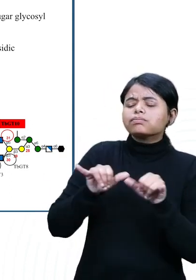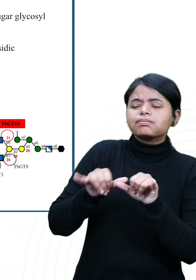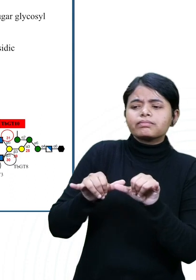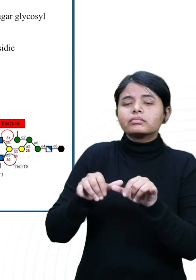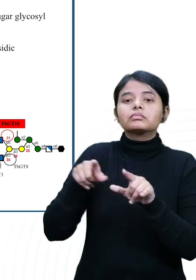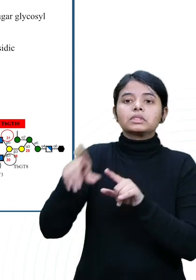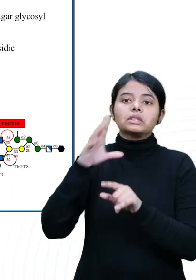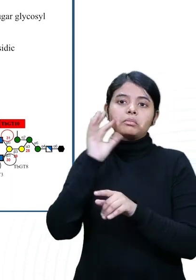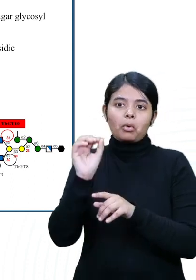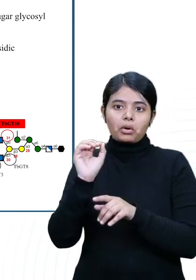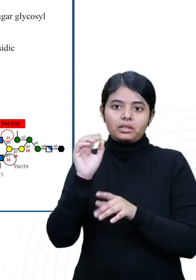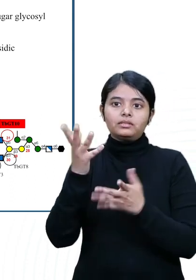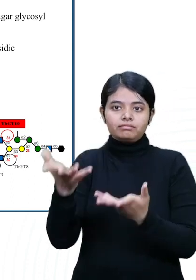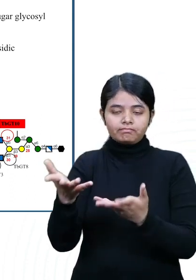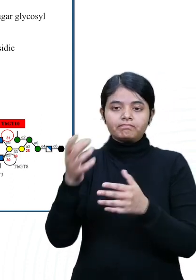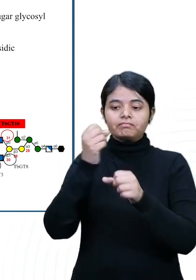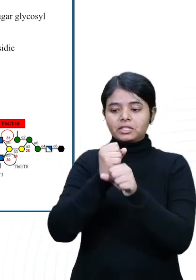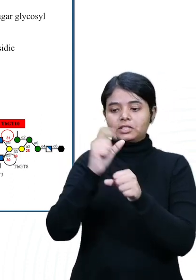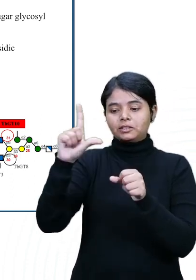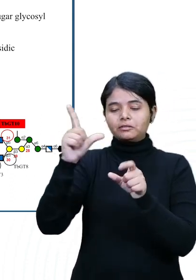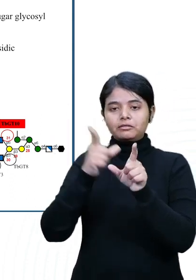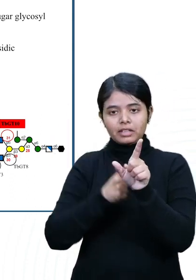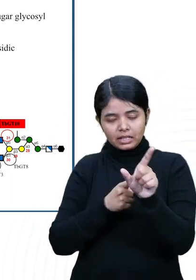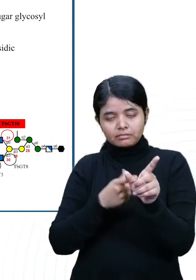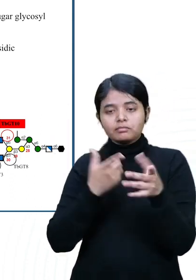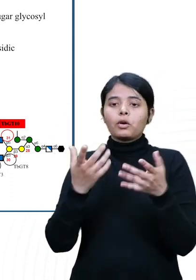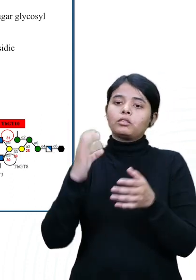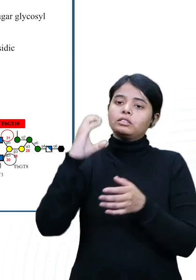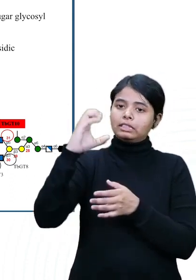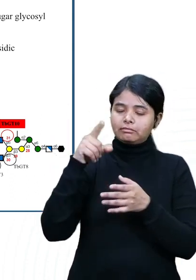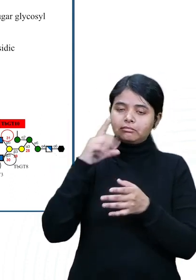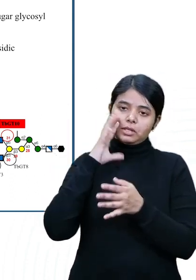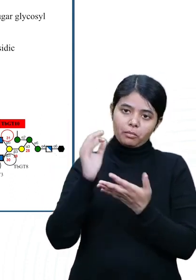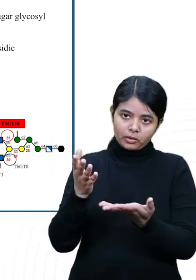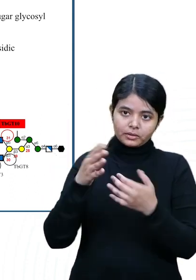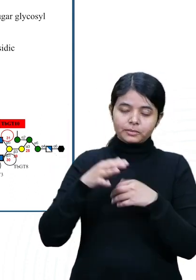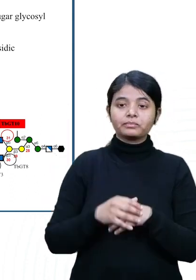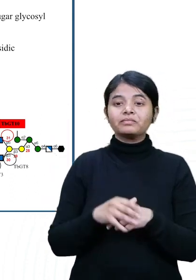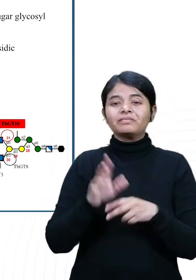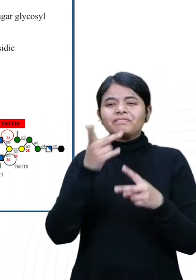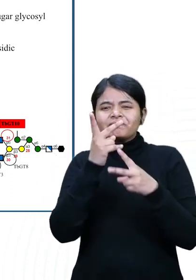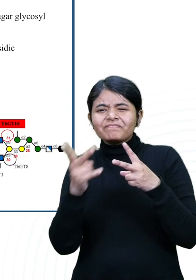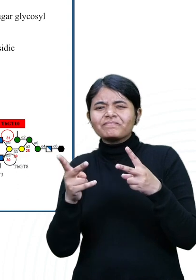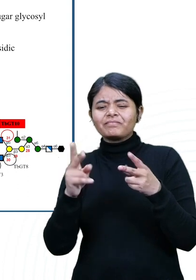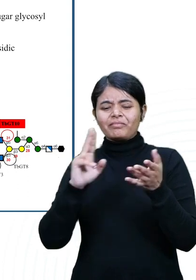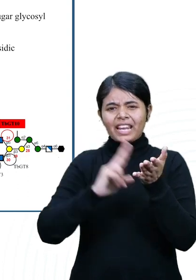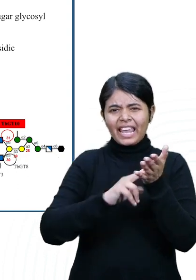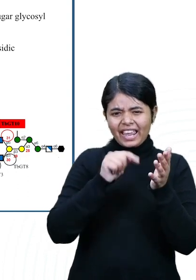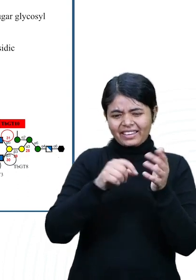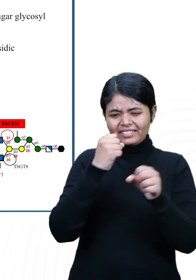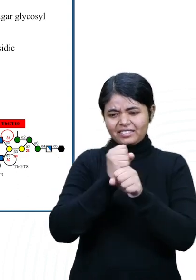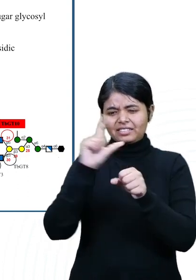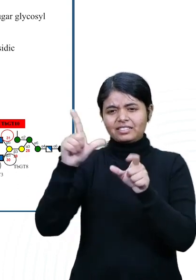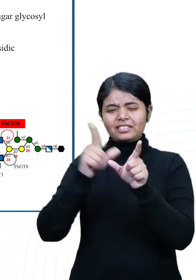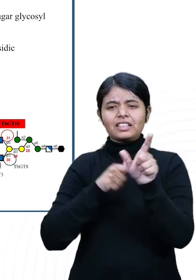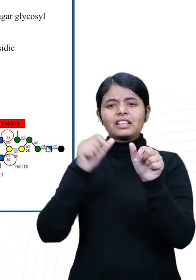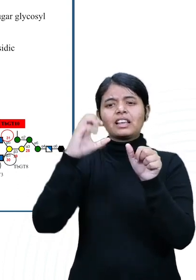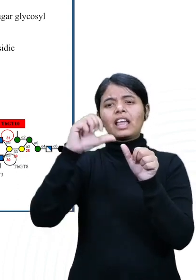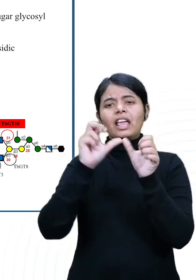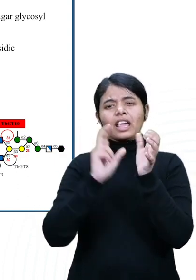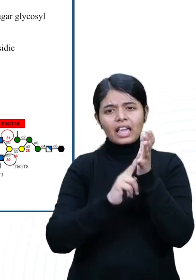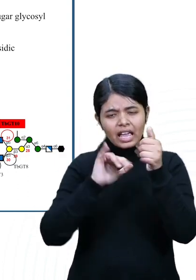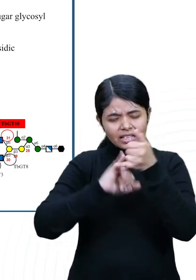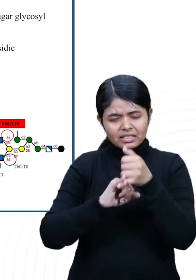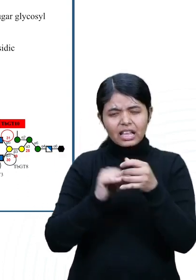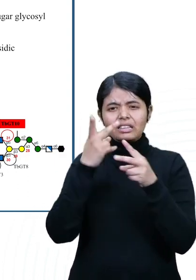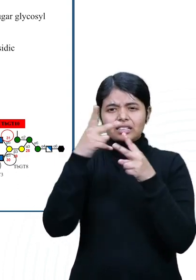being given a number which indicates towards a glycosyl transferase activity. The glycans here can be alpha gal, beta gal,